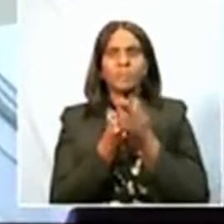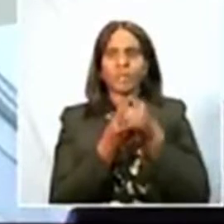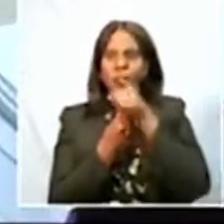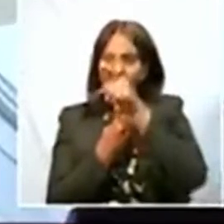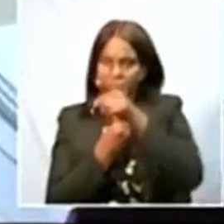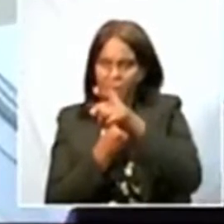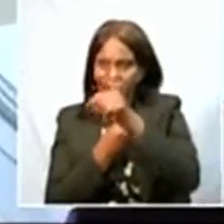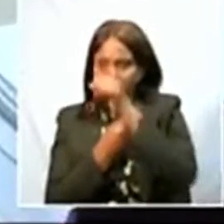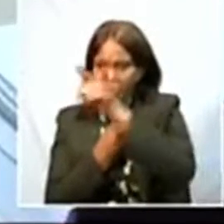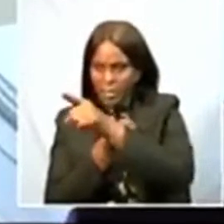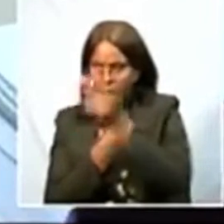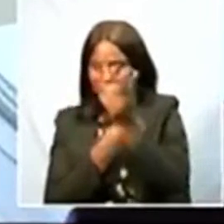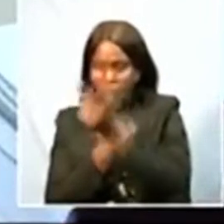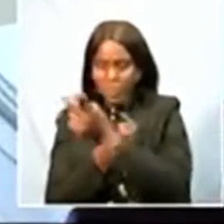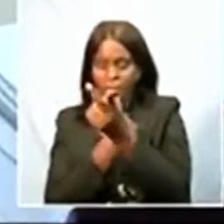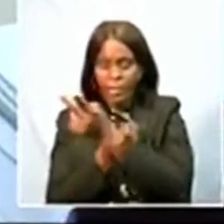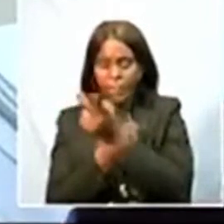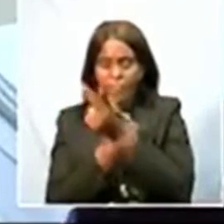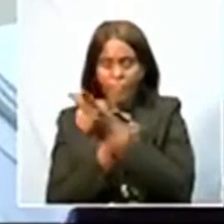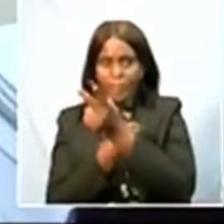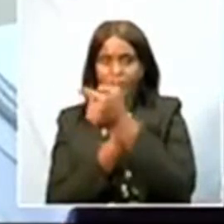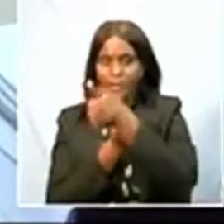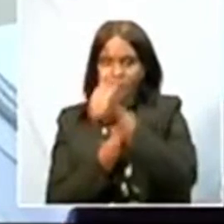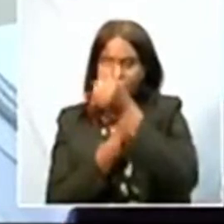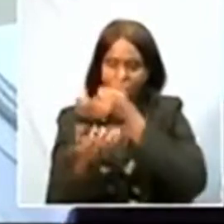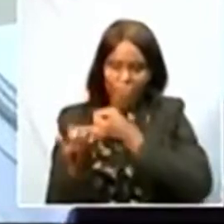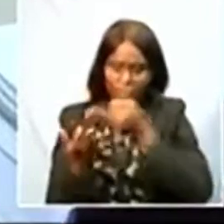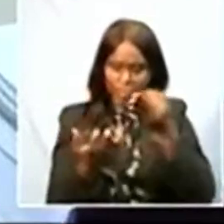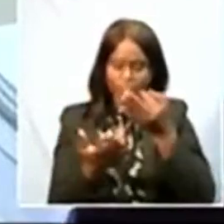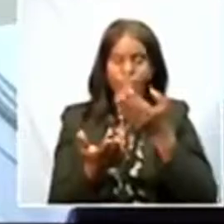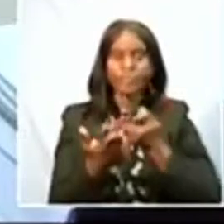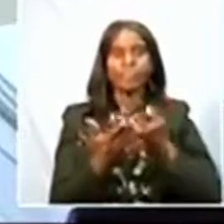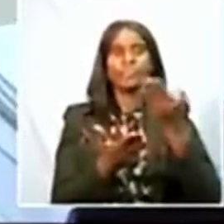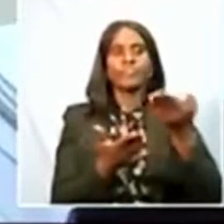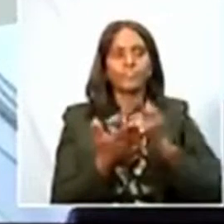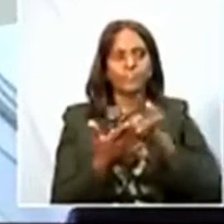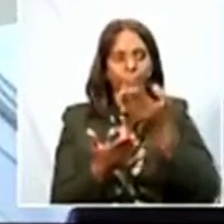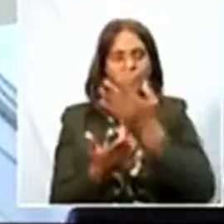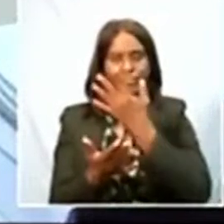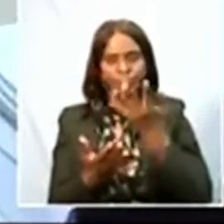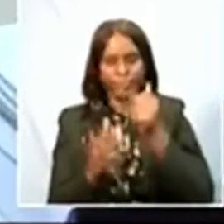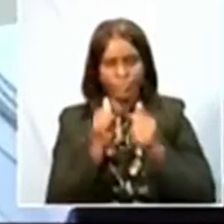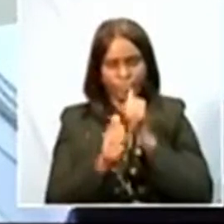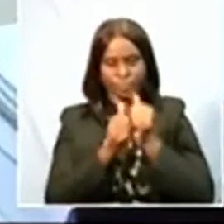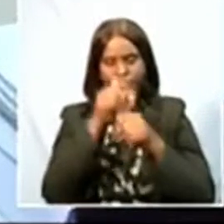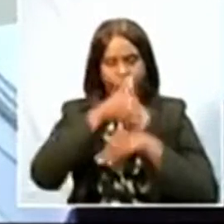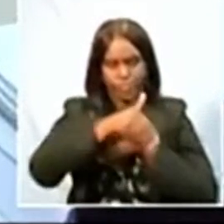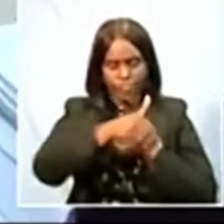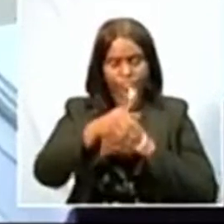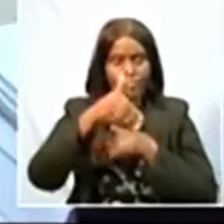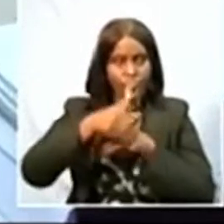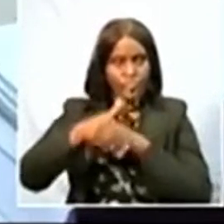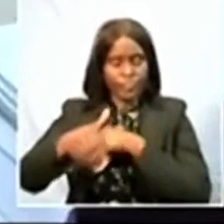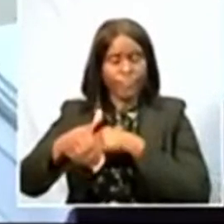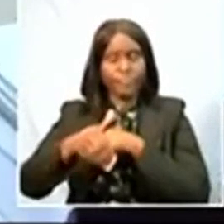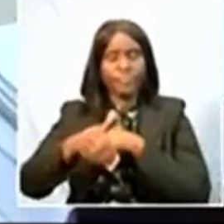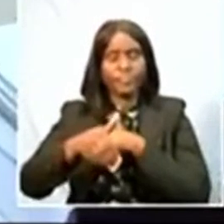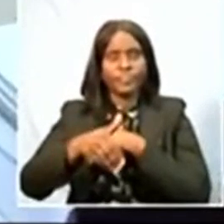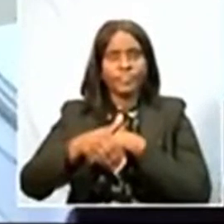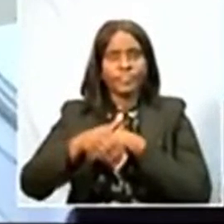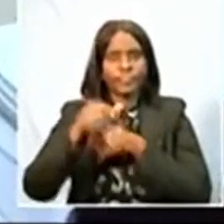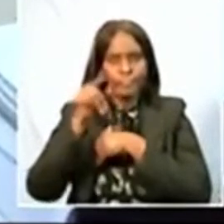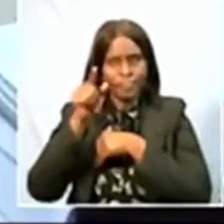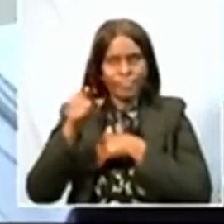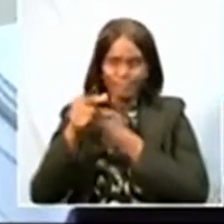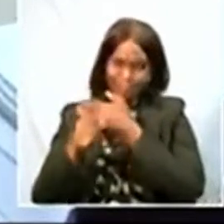him and the procurement officer, for failing to procure assets that are supposed to be registered. Because that